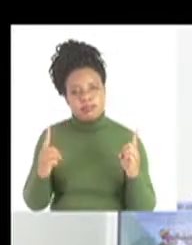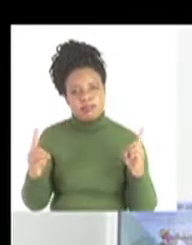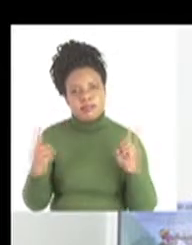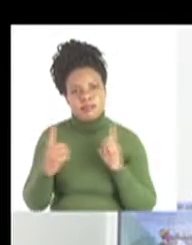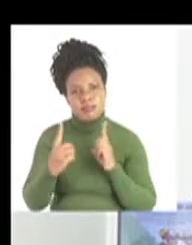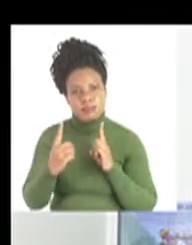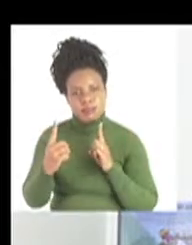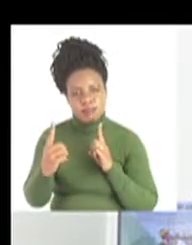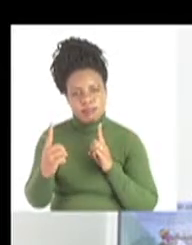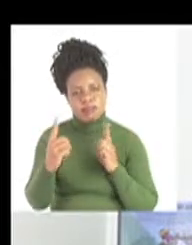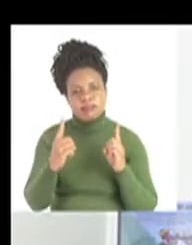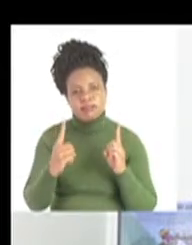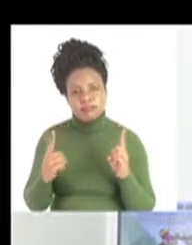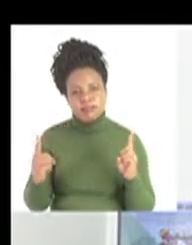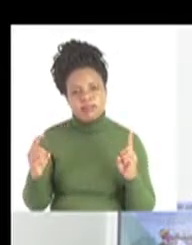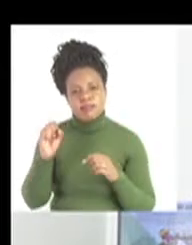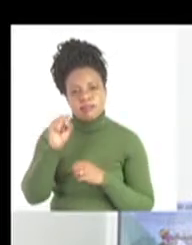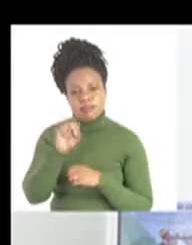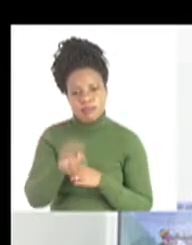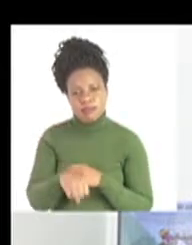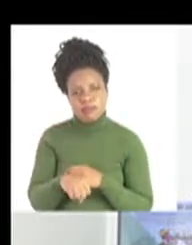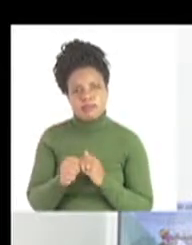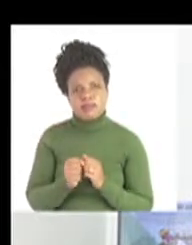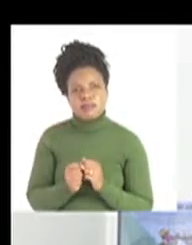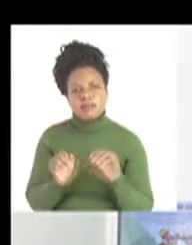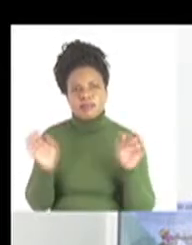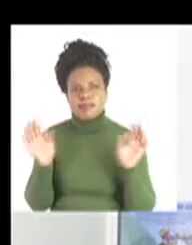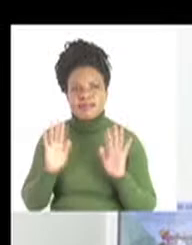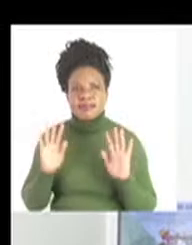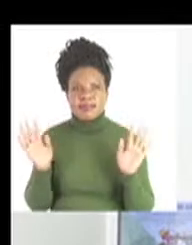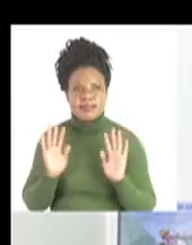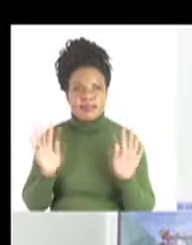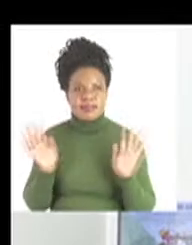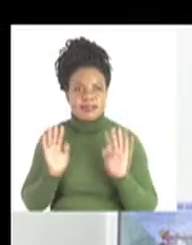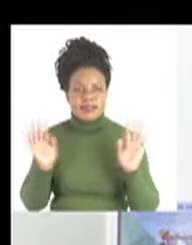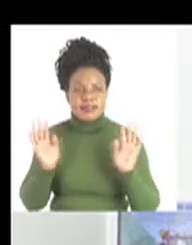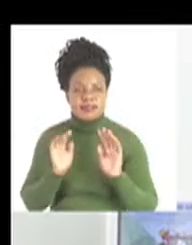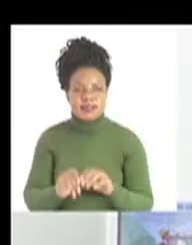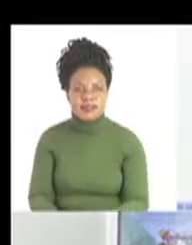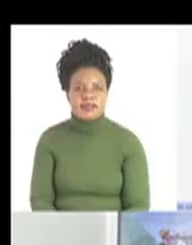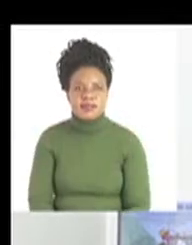by stretching out, and from us, it's a bye-bye.